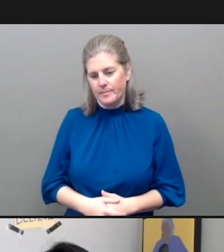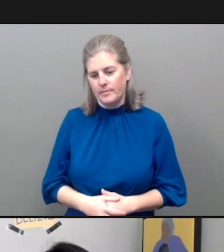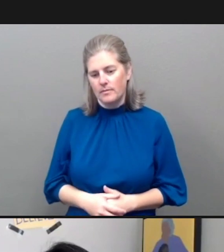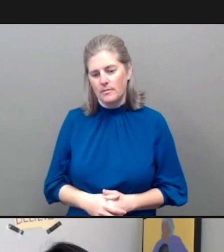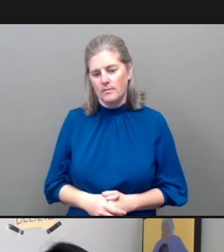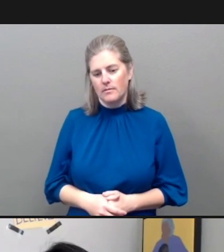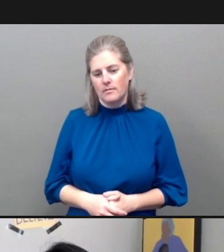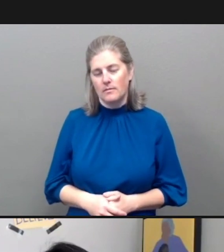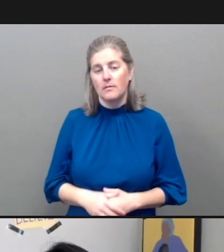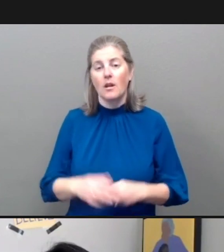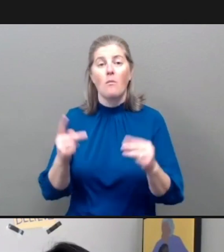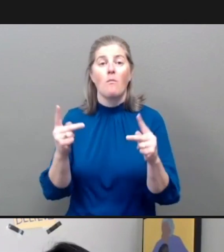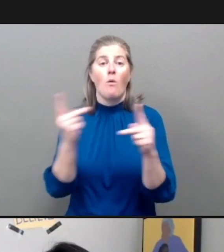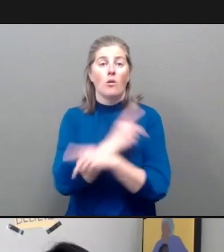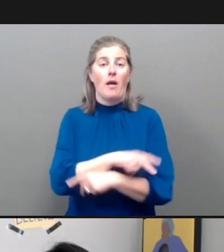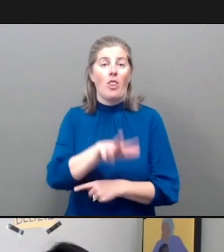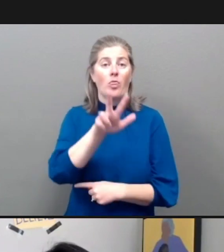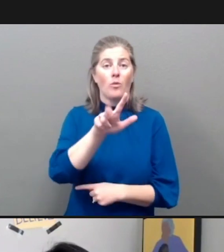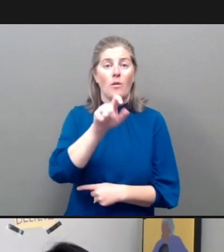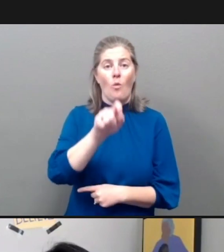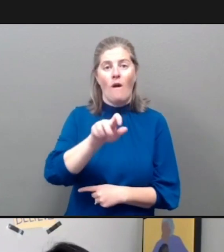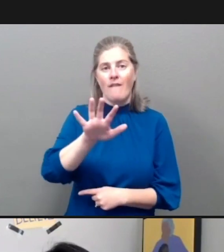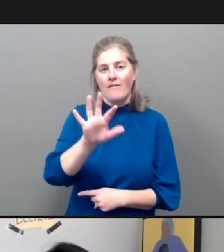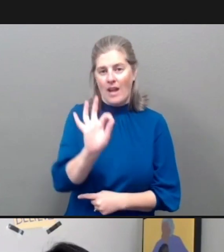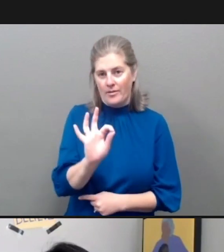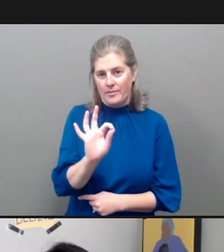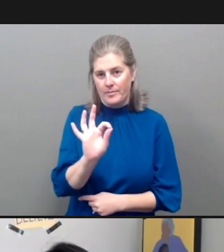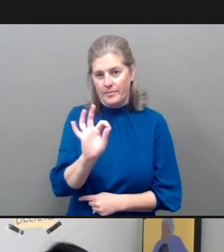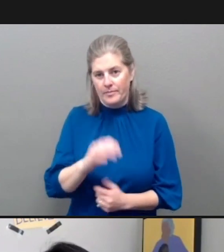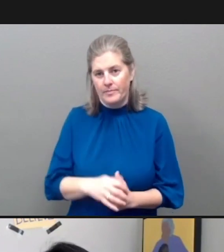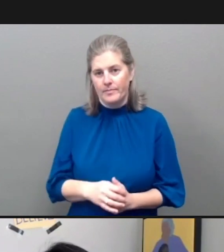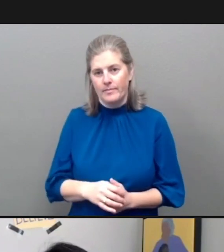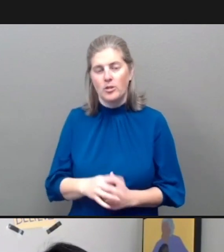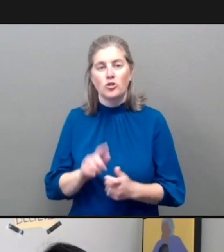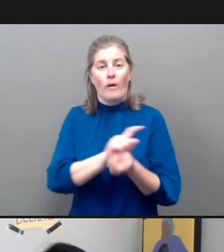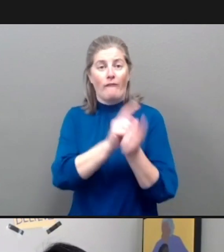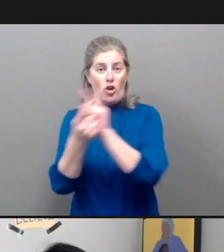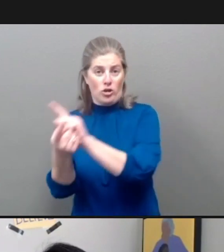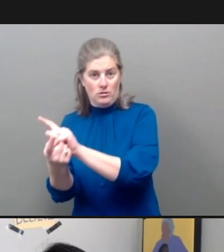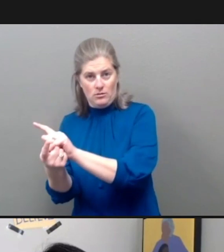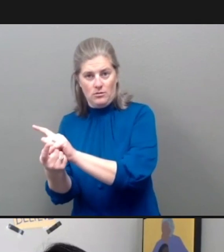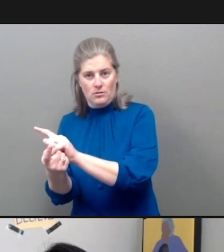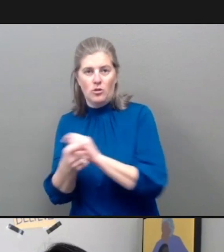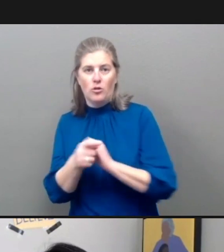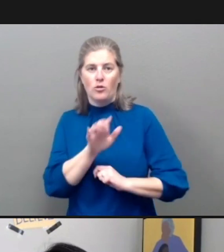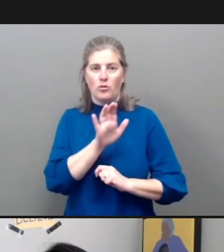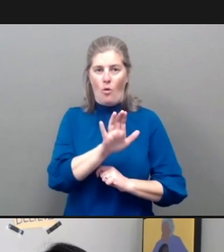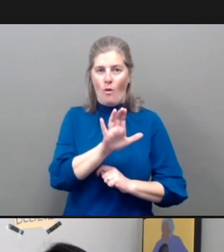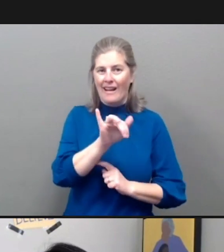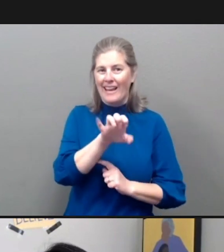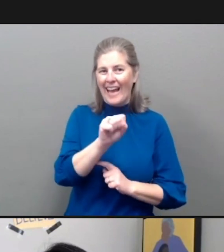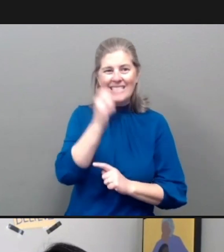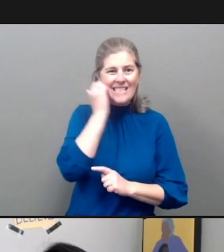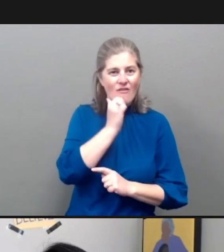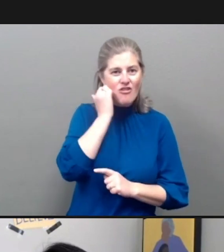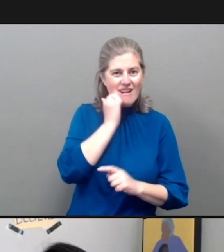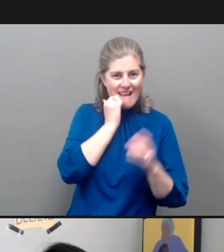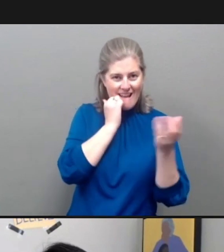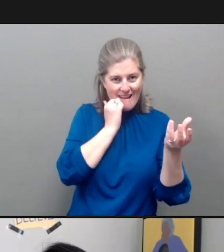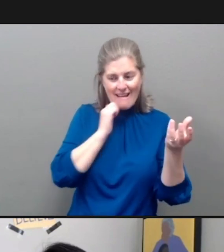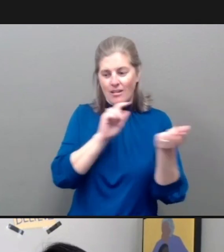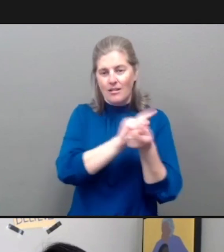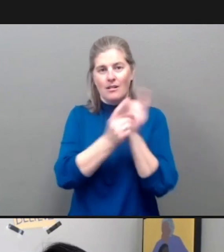you multiply by 3.59 to convert your cases per day into cases